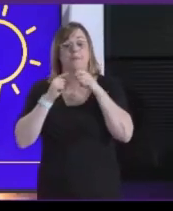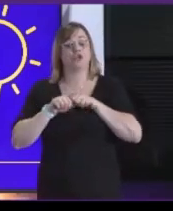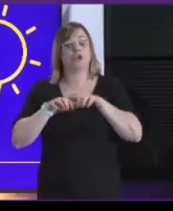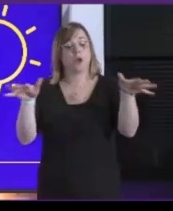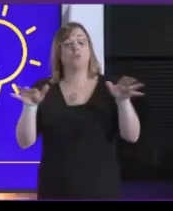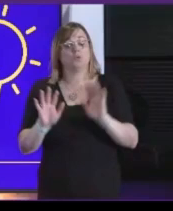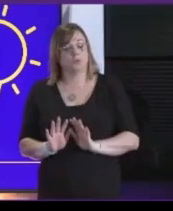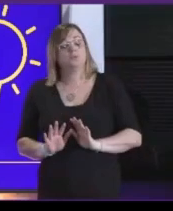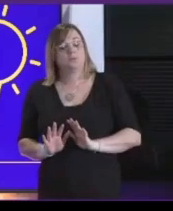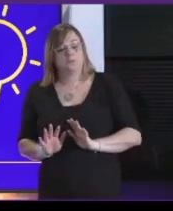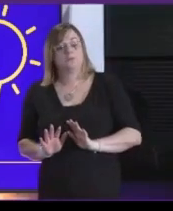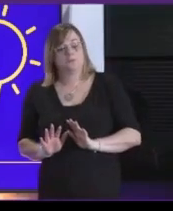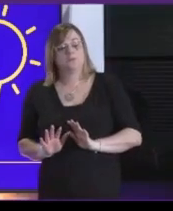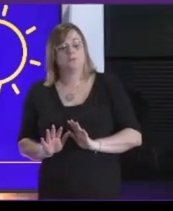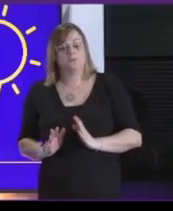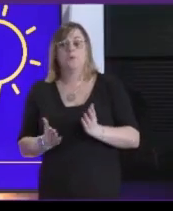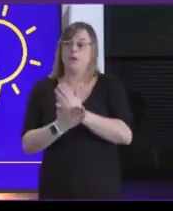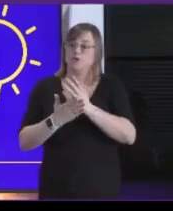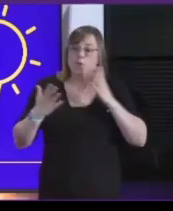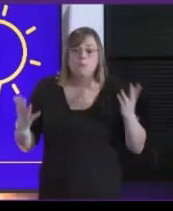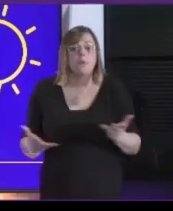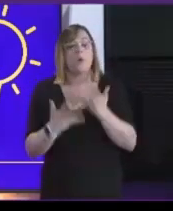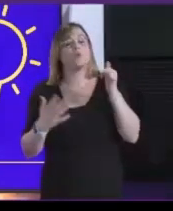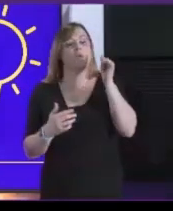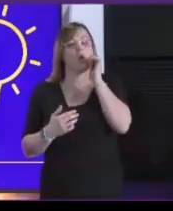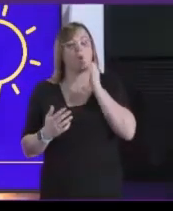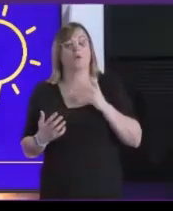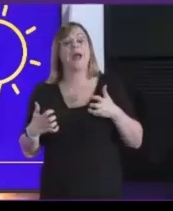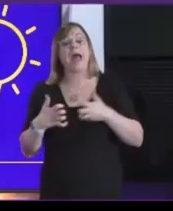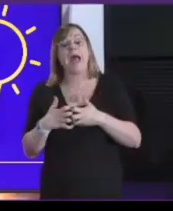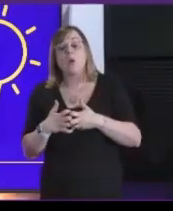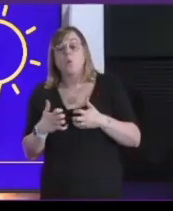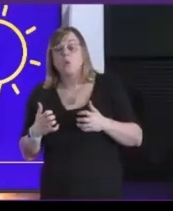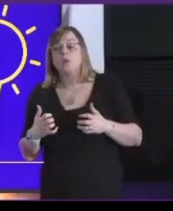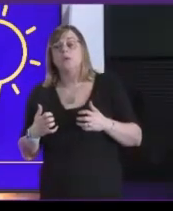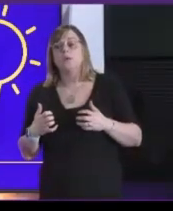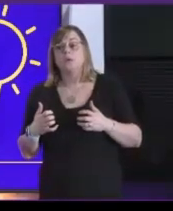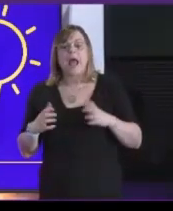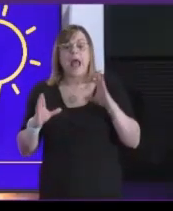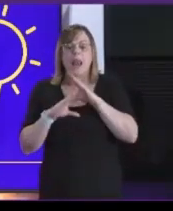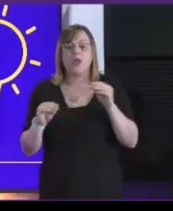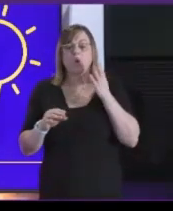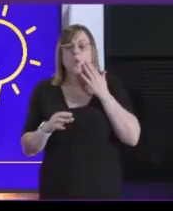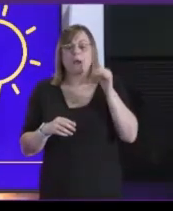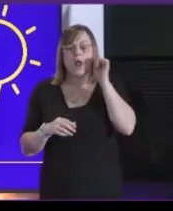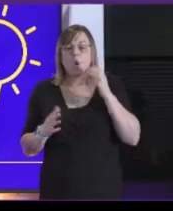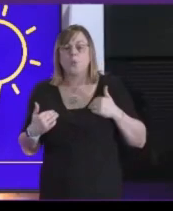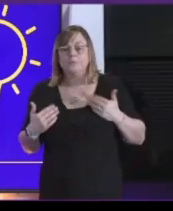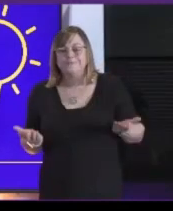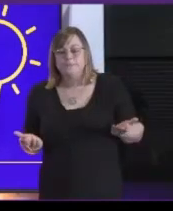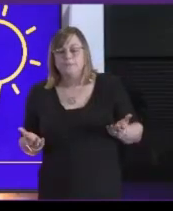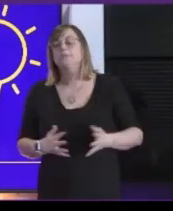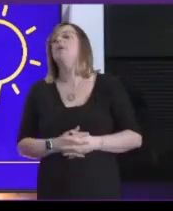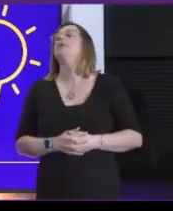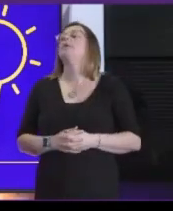information and promote that. How does one do that? I'll let you know if I figure it out.